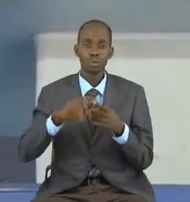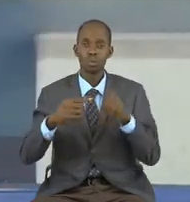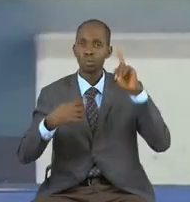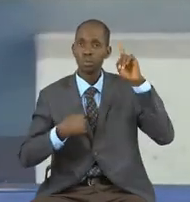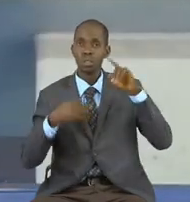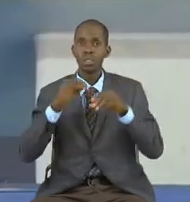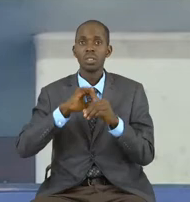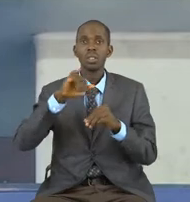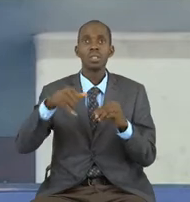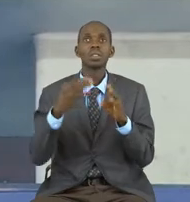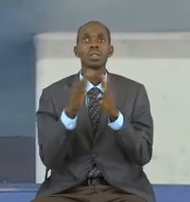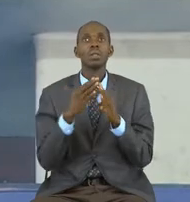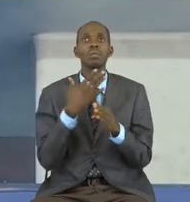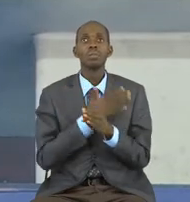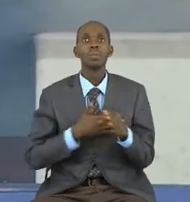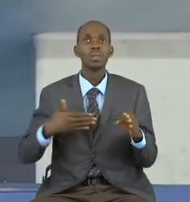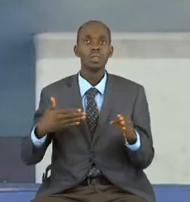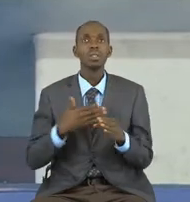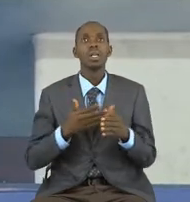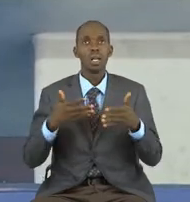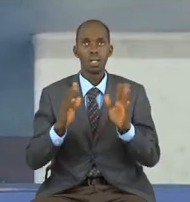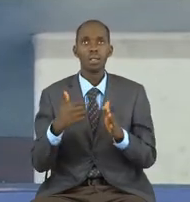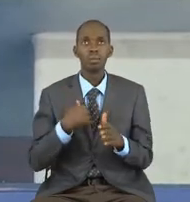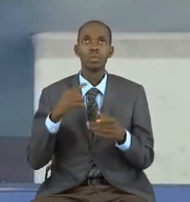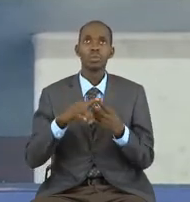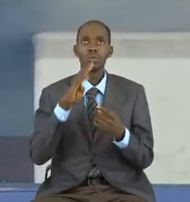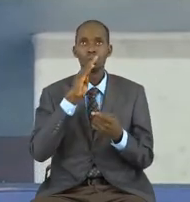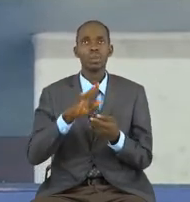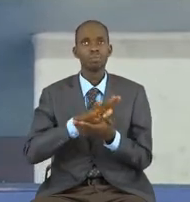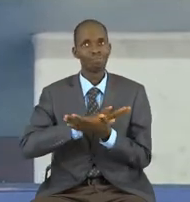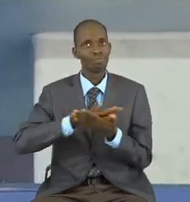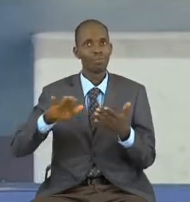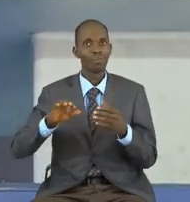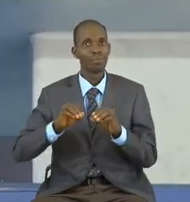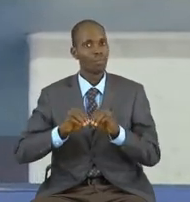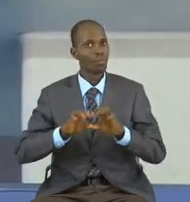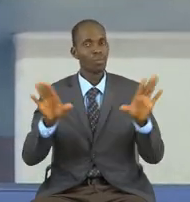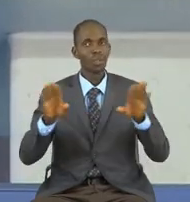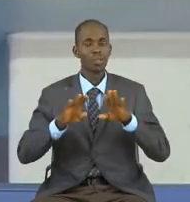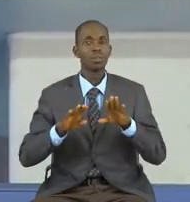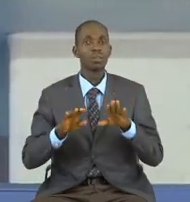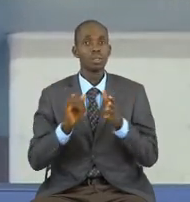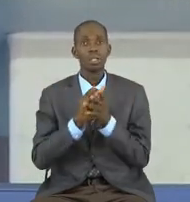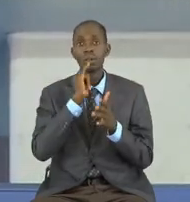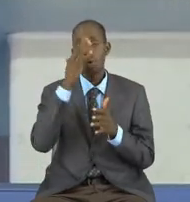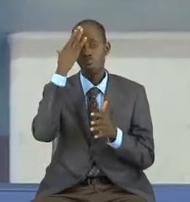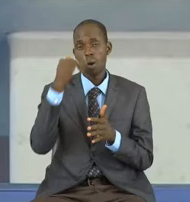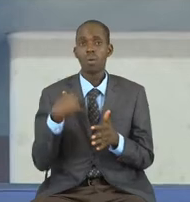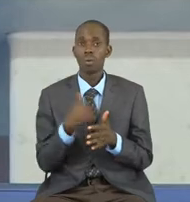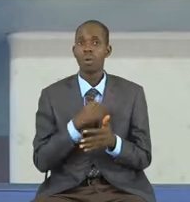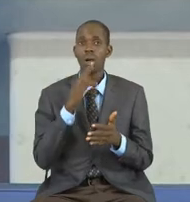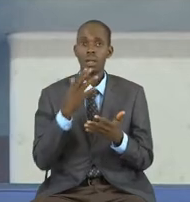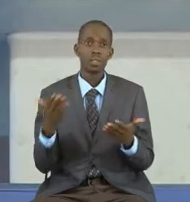Please allow me to be clear, to be plain, because that's why we're here. There are people who